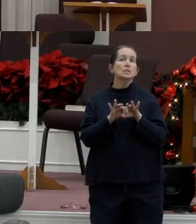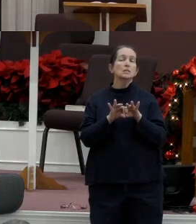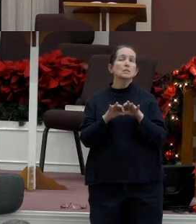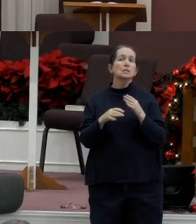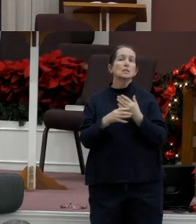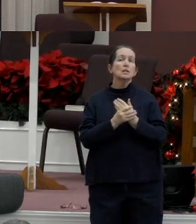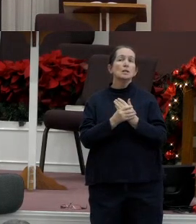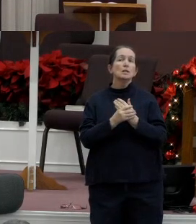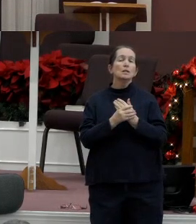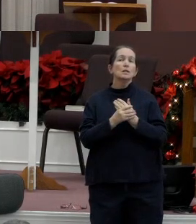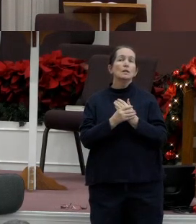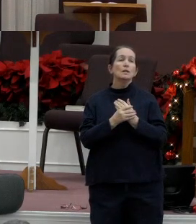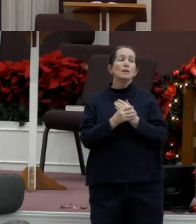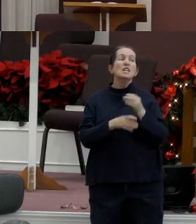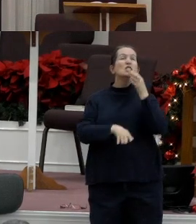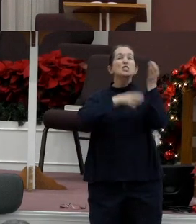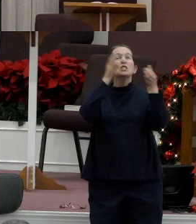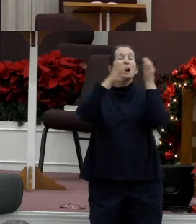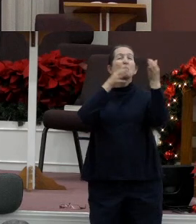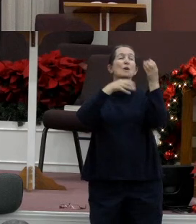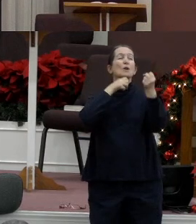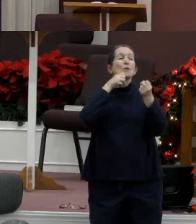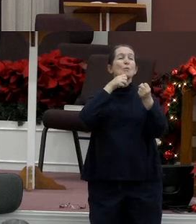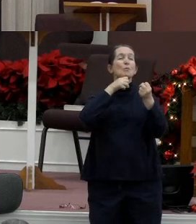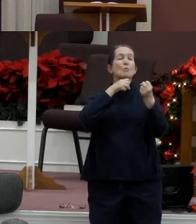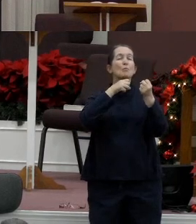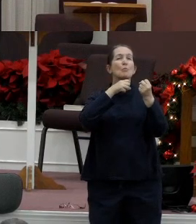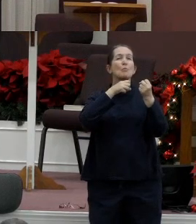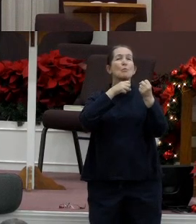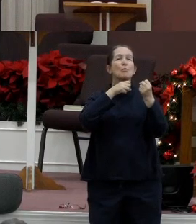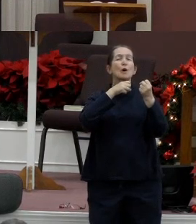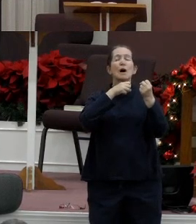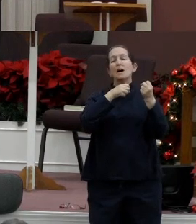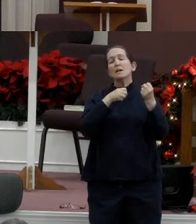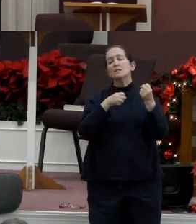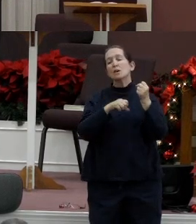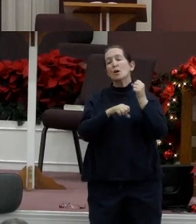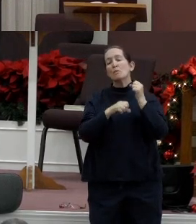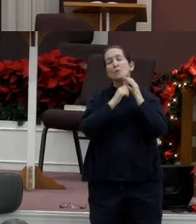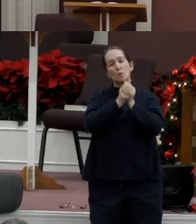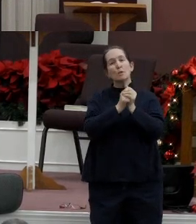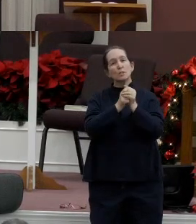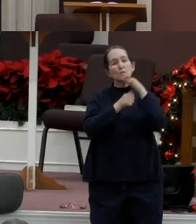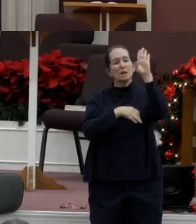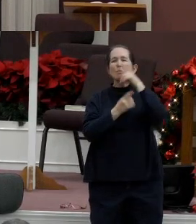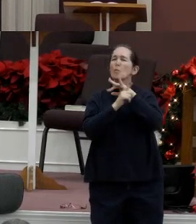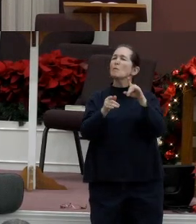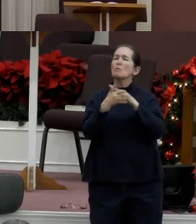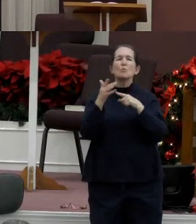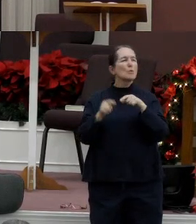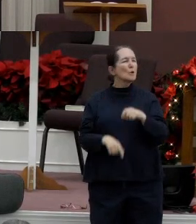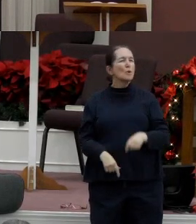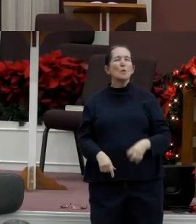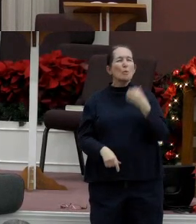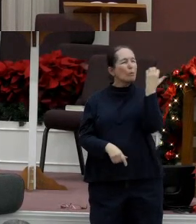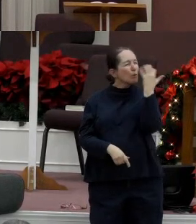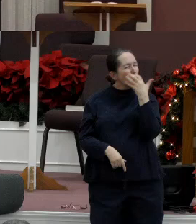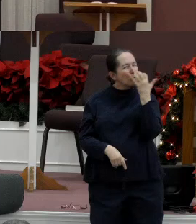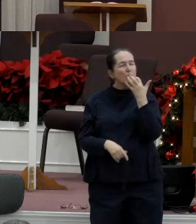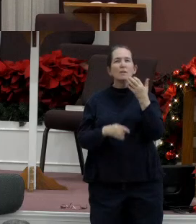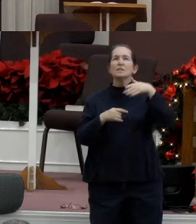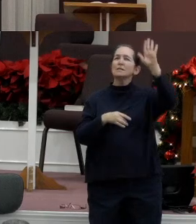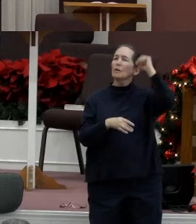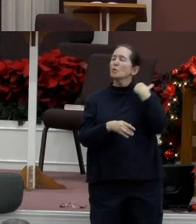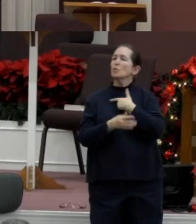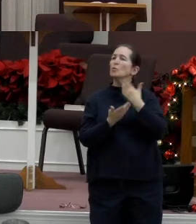of shouting and worshiping God, of proclaiming what an awesome God we serve. And so